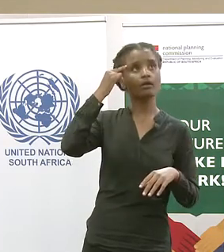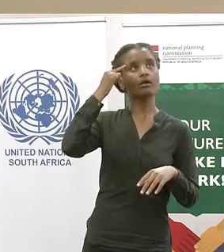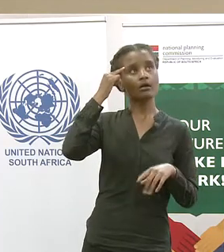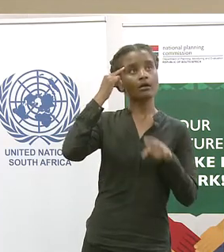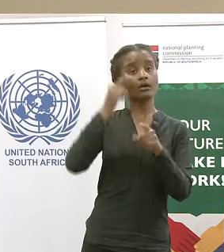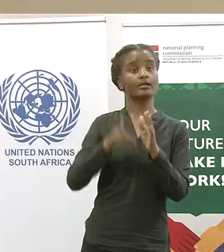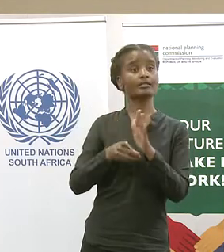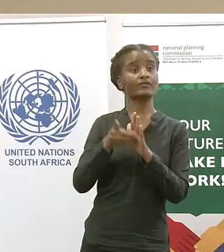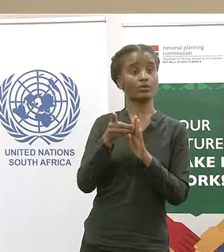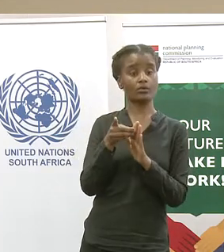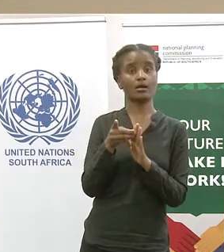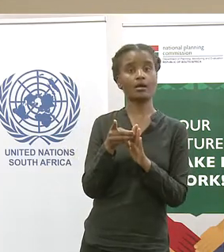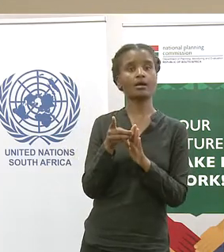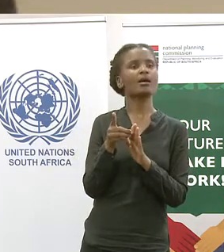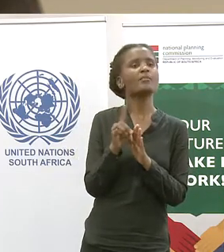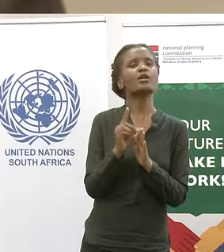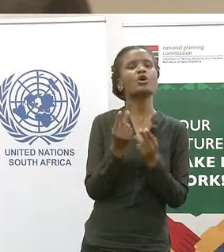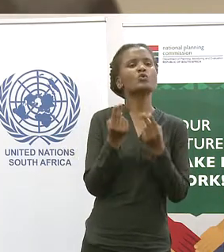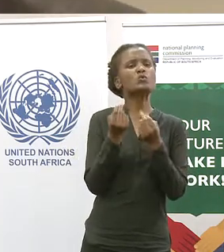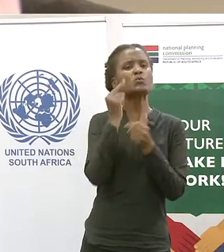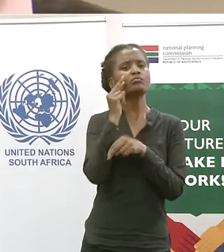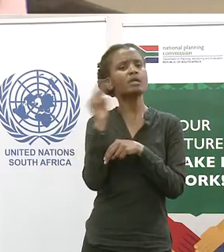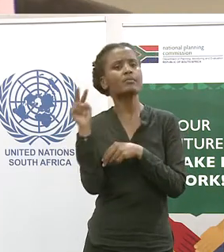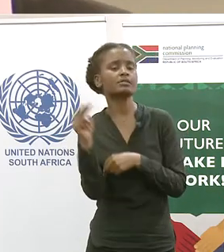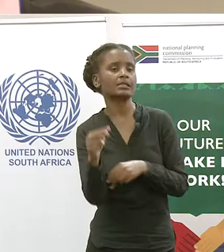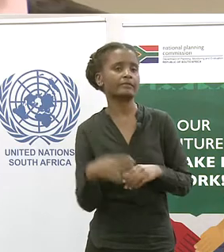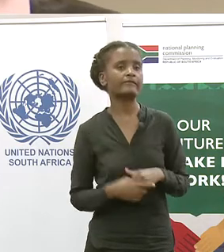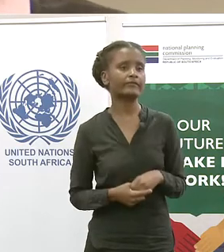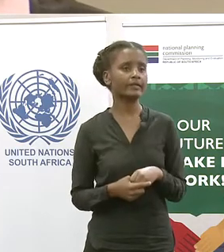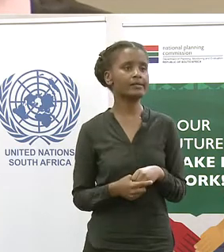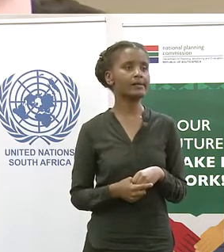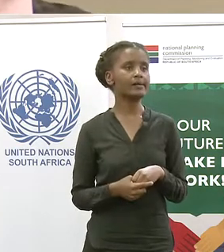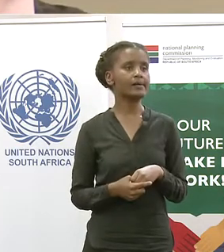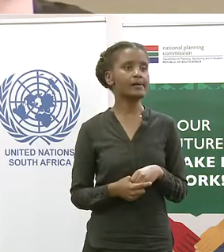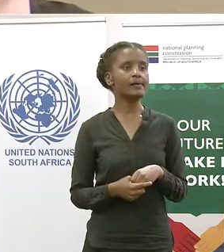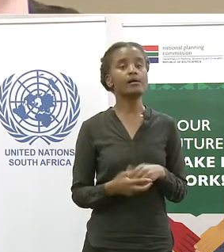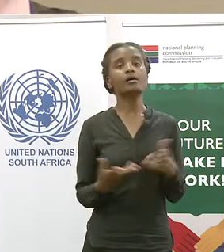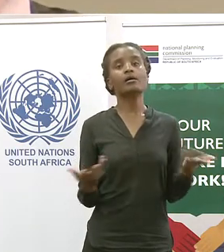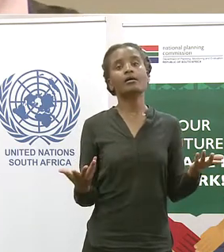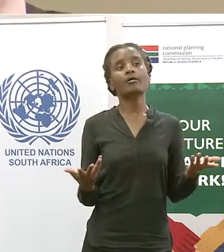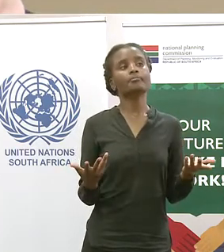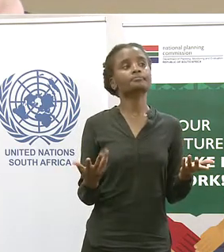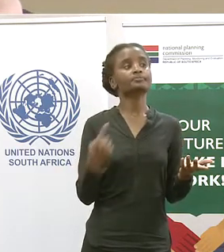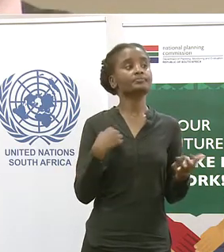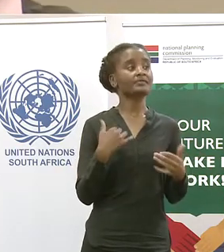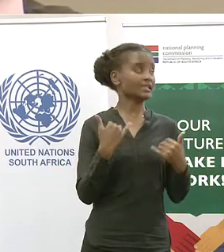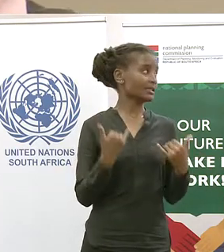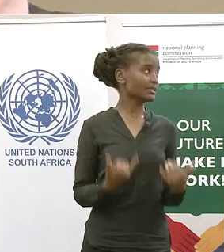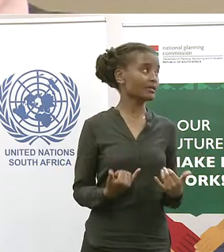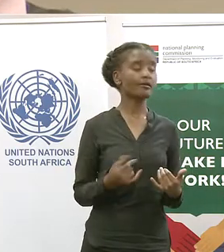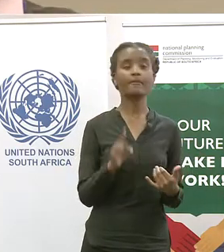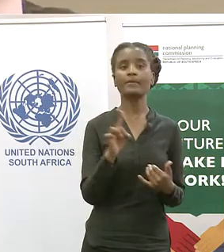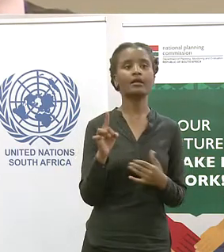development from an entirely new perspective. So I'm going to disagree